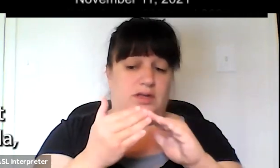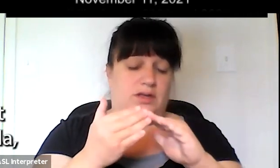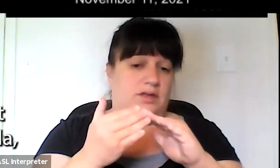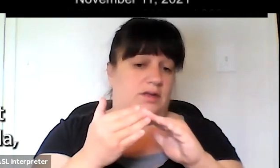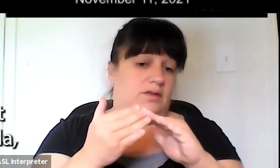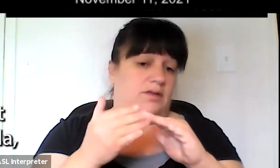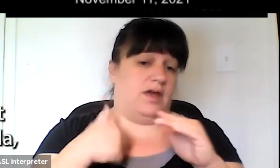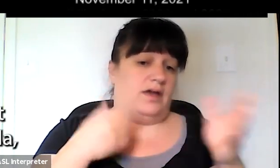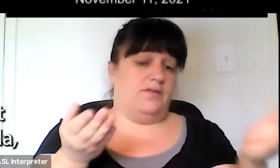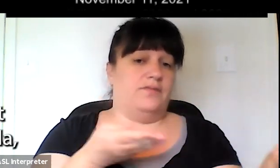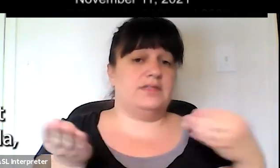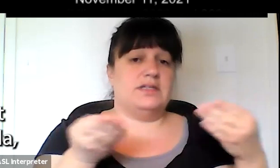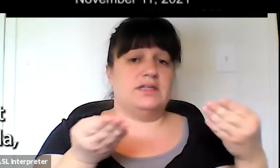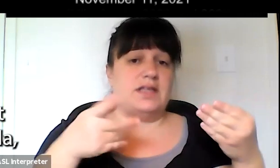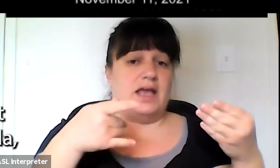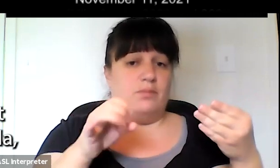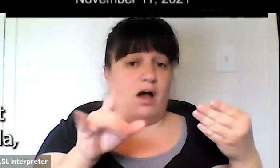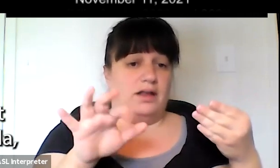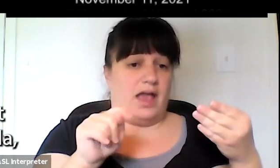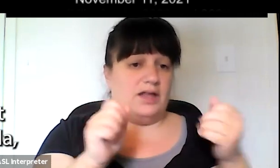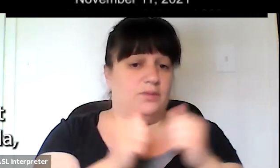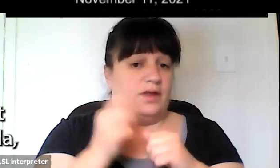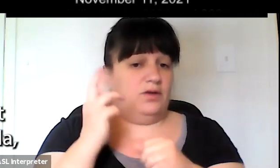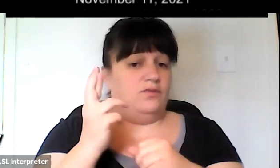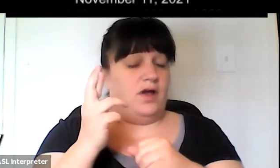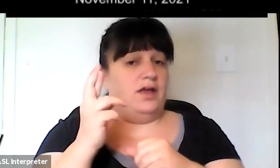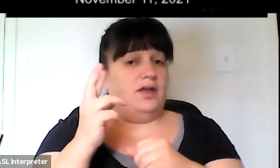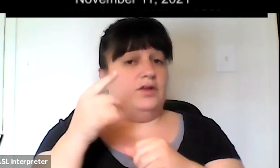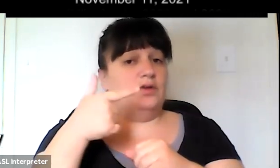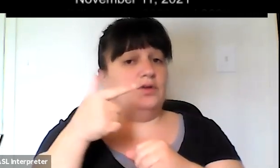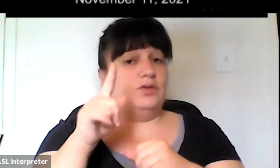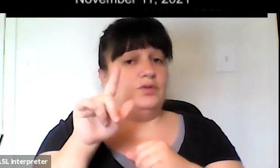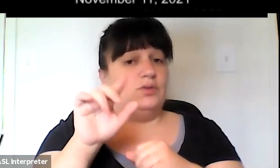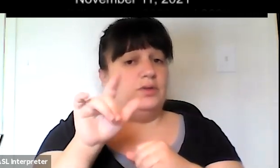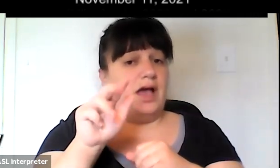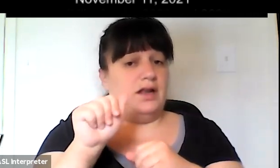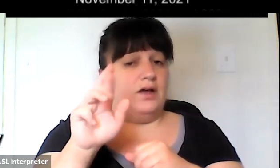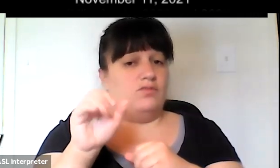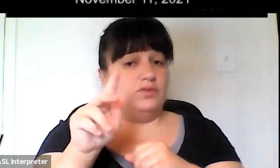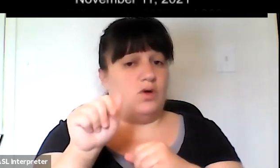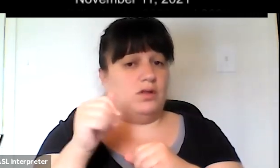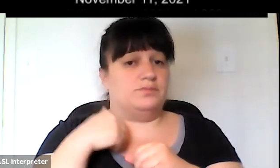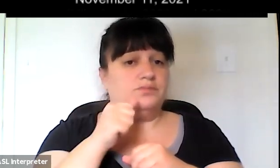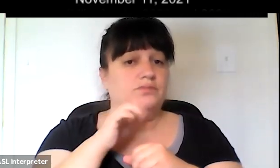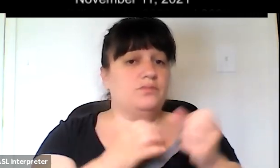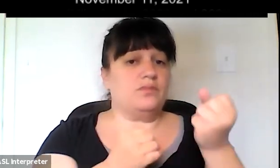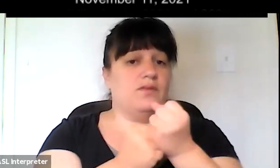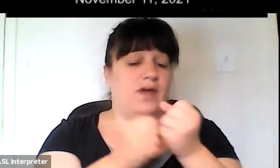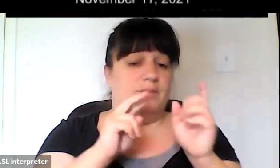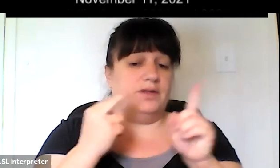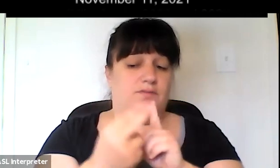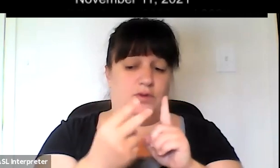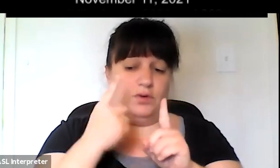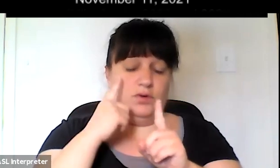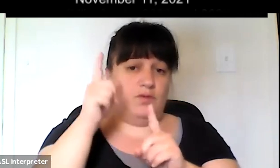currently facilitate a podcast with my good friend Juliana Rotola, where we provide a feminist view to